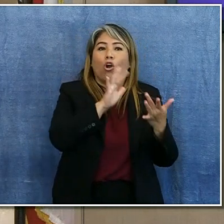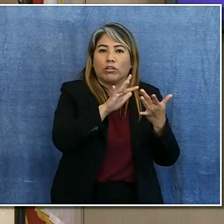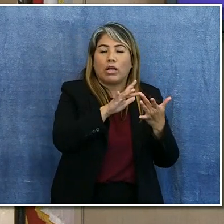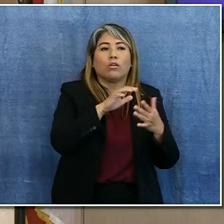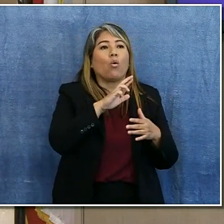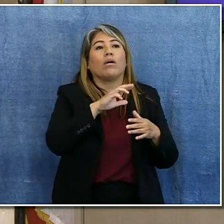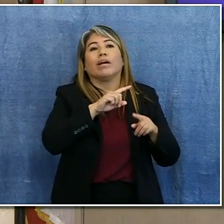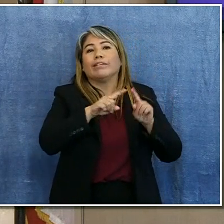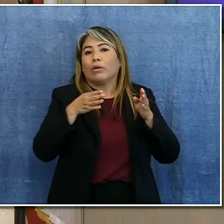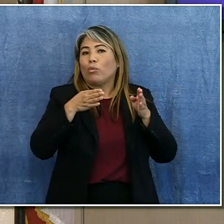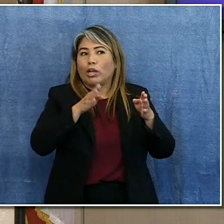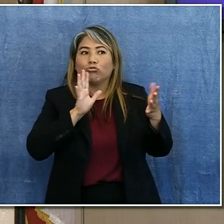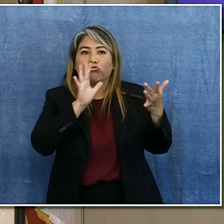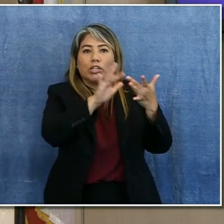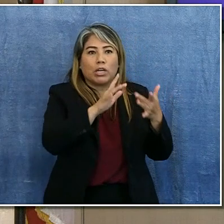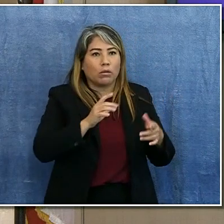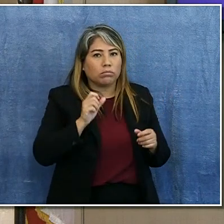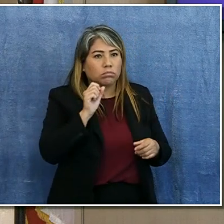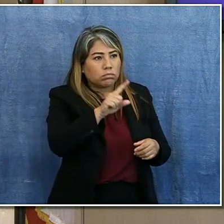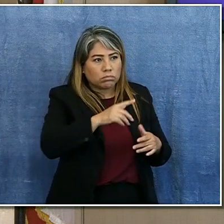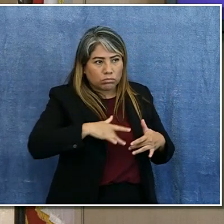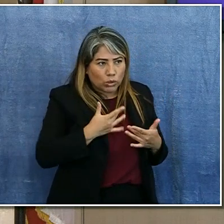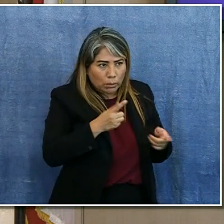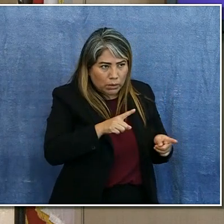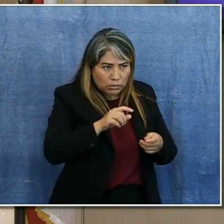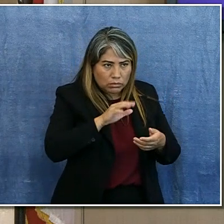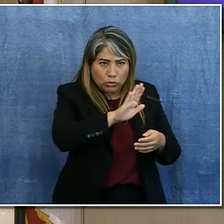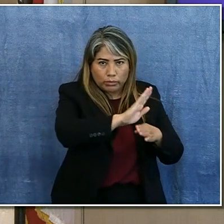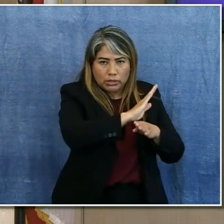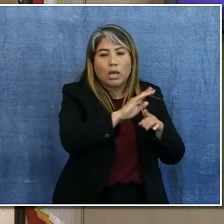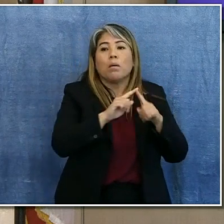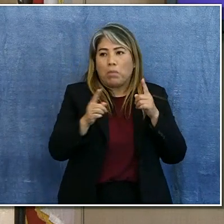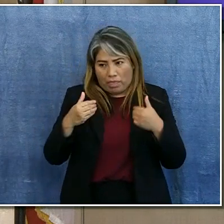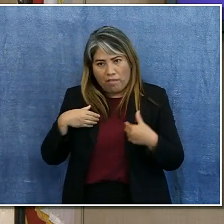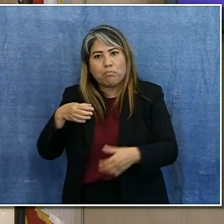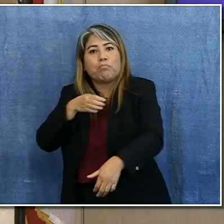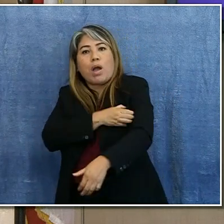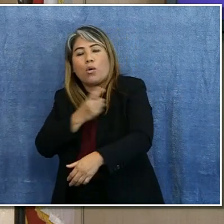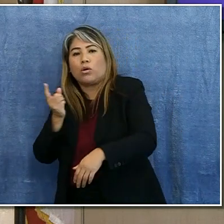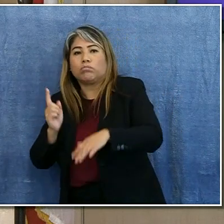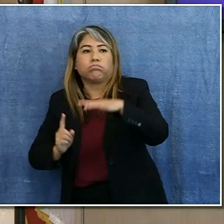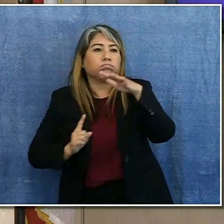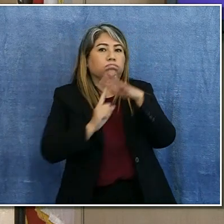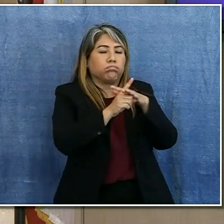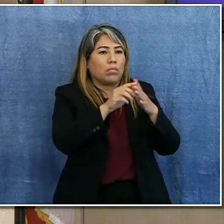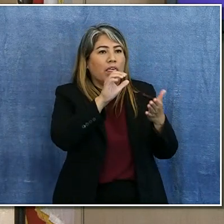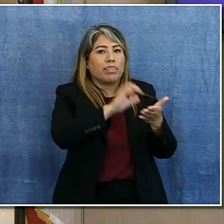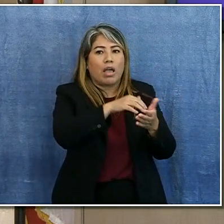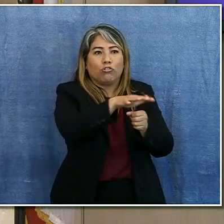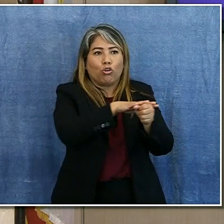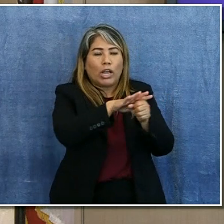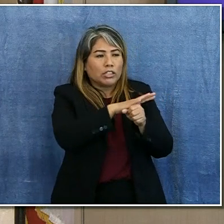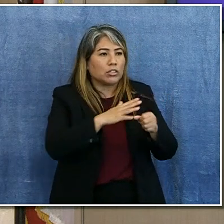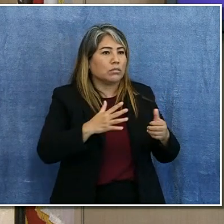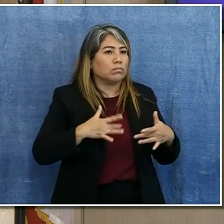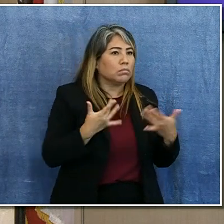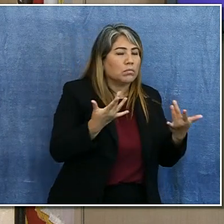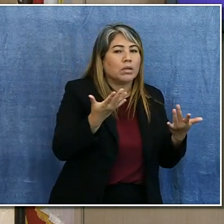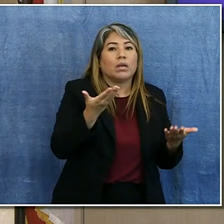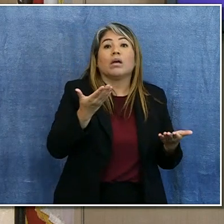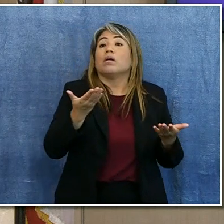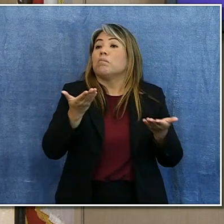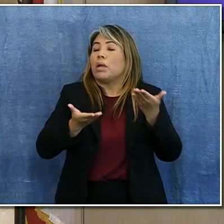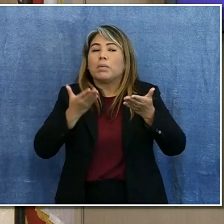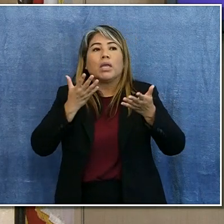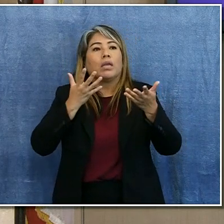try and reach out and understand what's happening. But they are empowered to go out and physically go to that location, perhaps most likely in